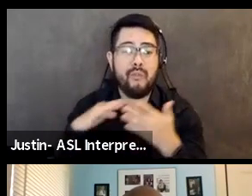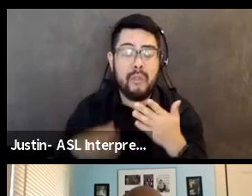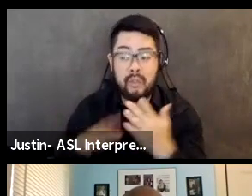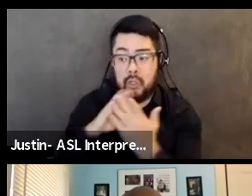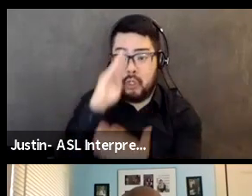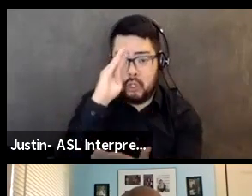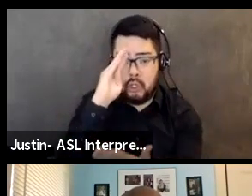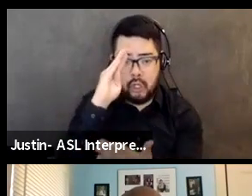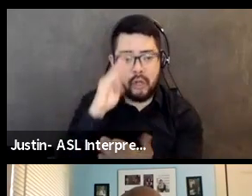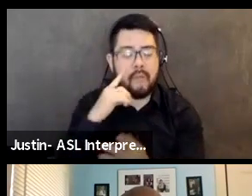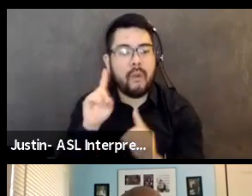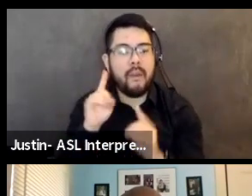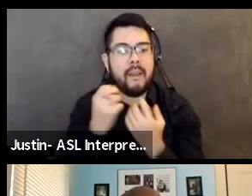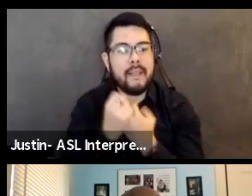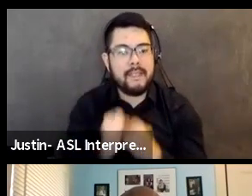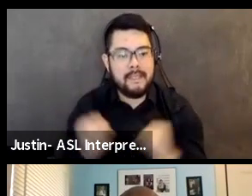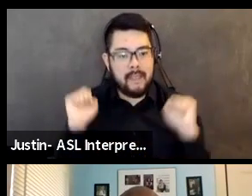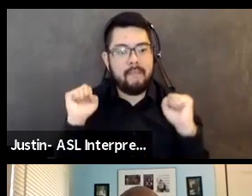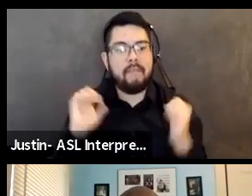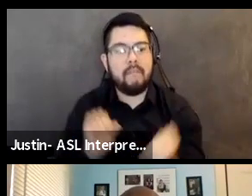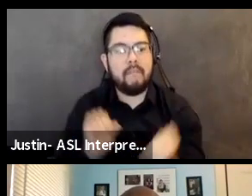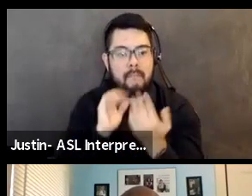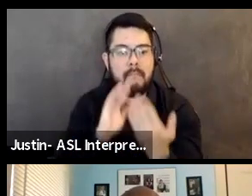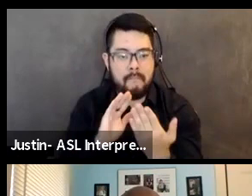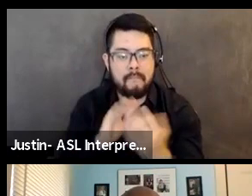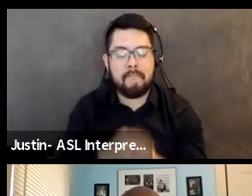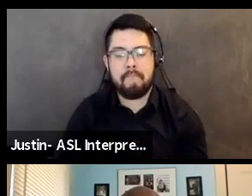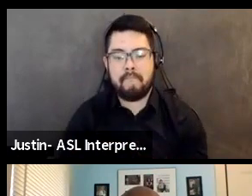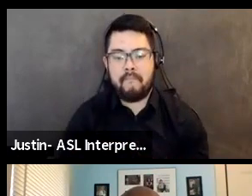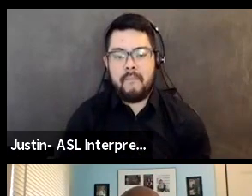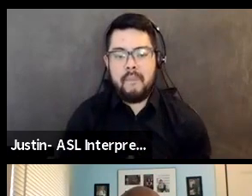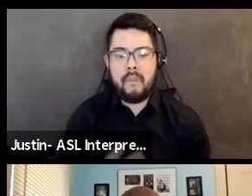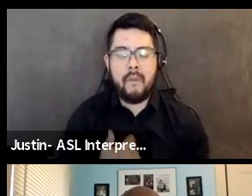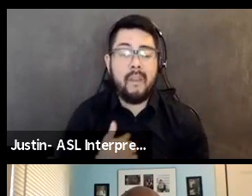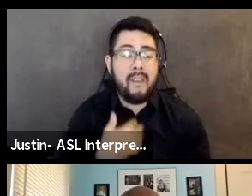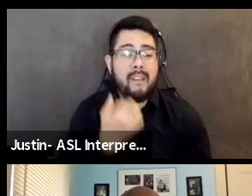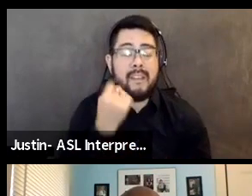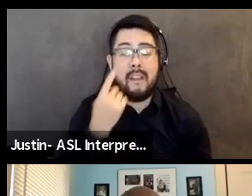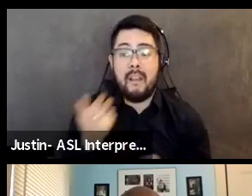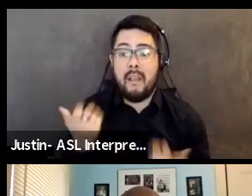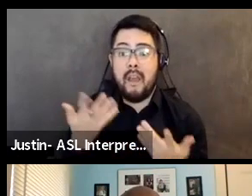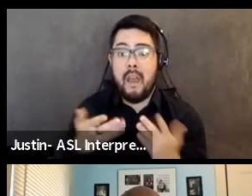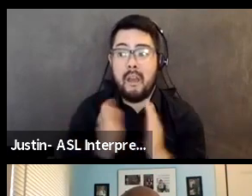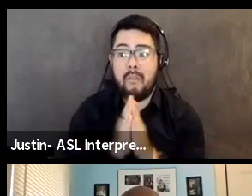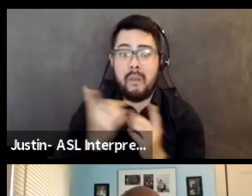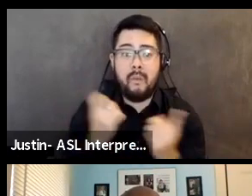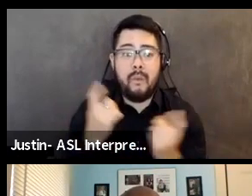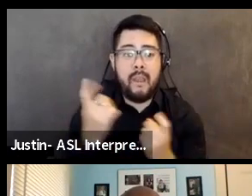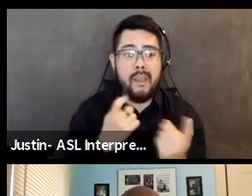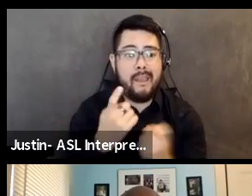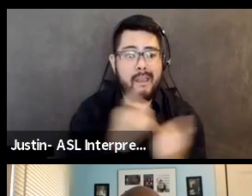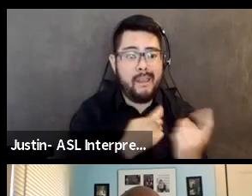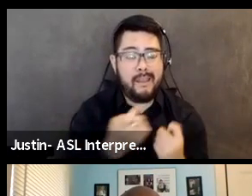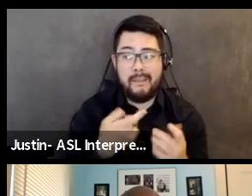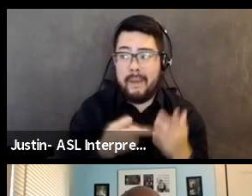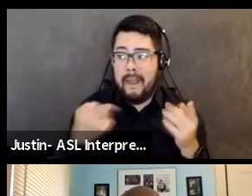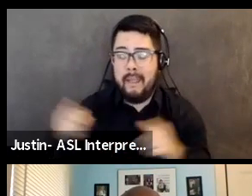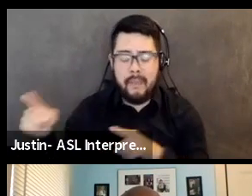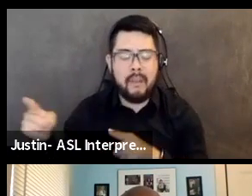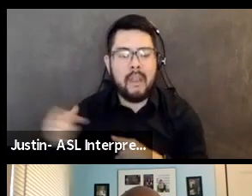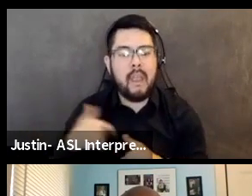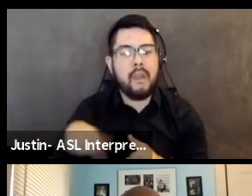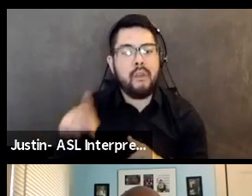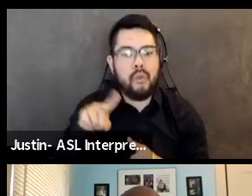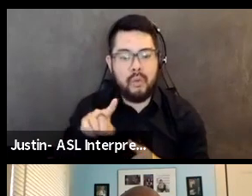possible in a safe manner so uh i know that there was a lot of requests there was a lot of questions and uh and you certainly have